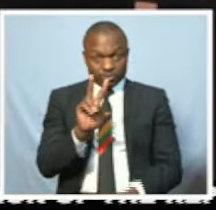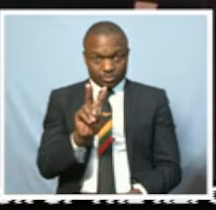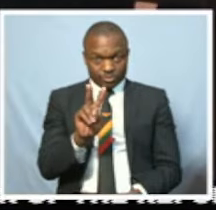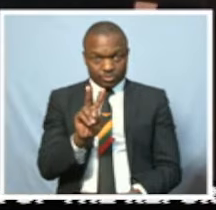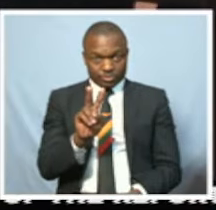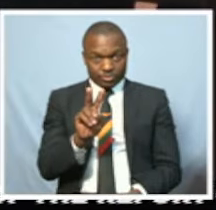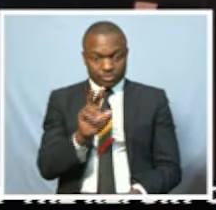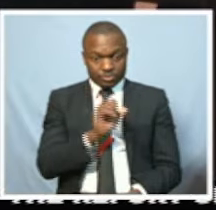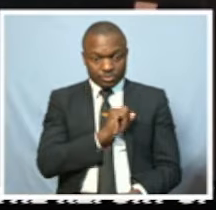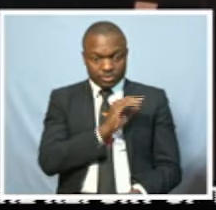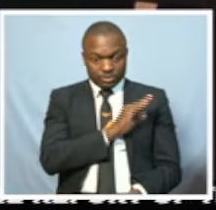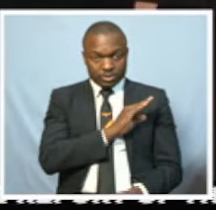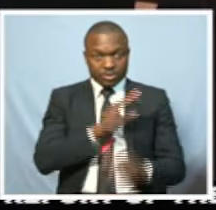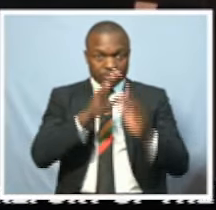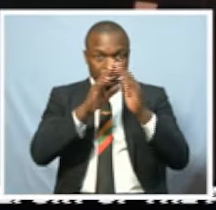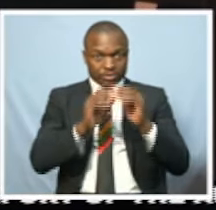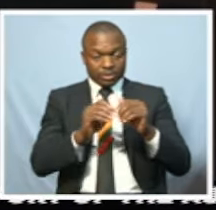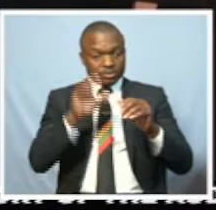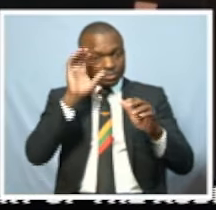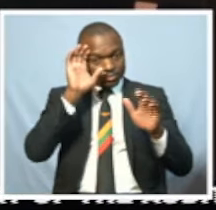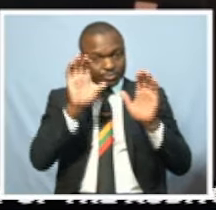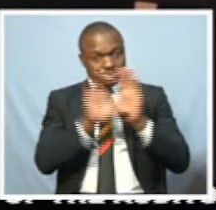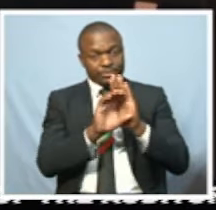the staff house.